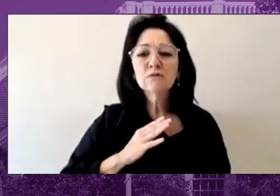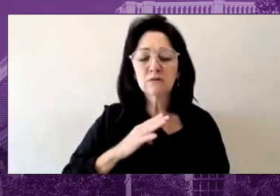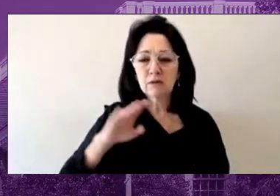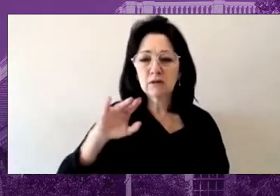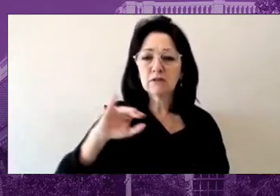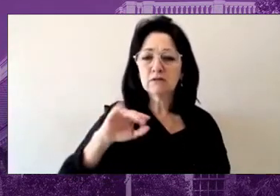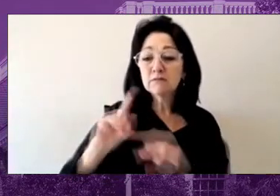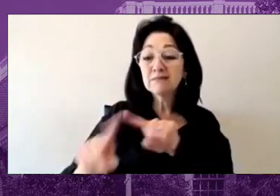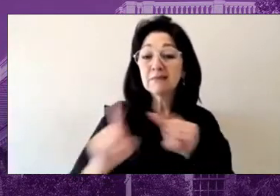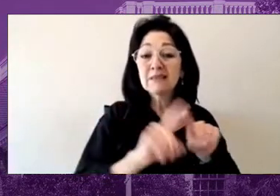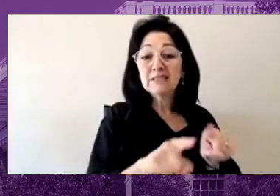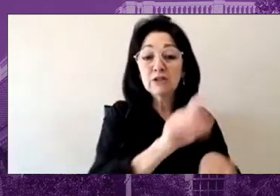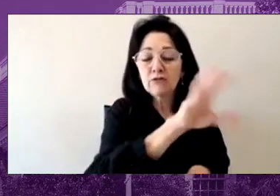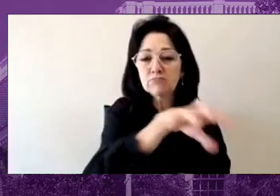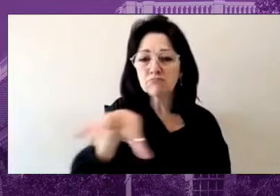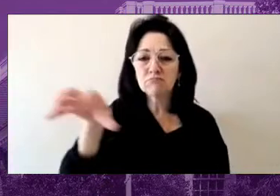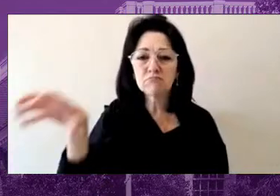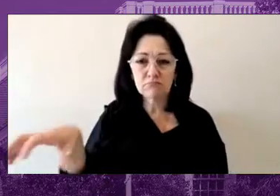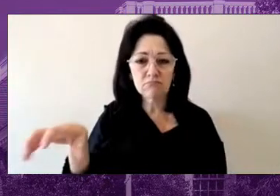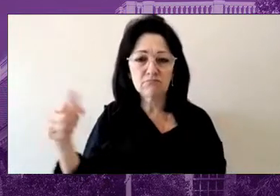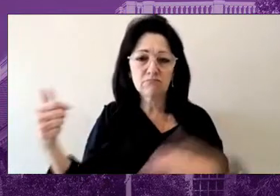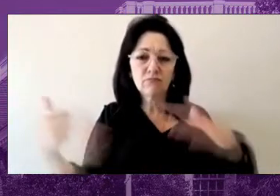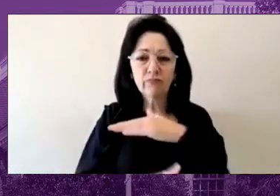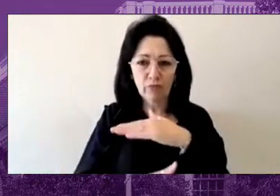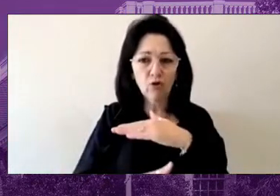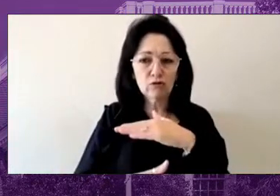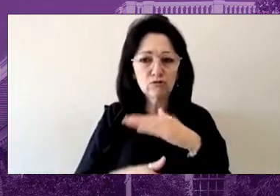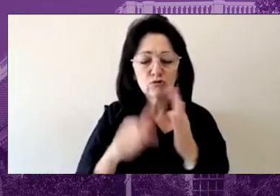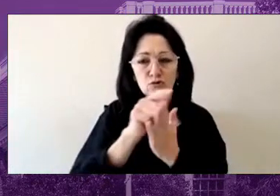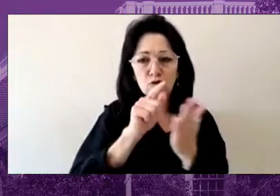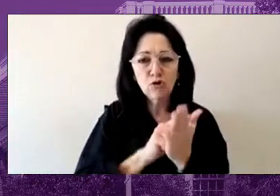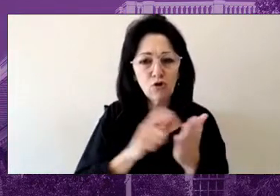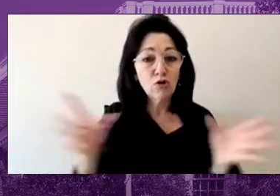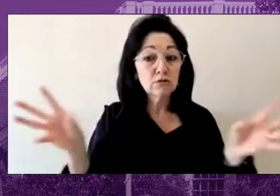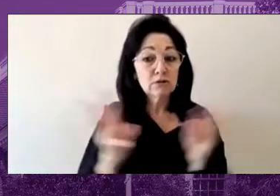the legislative branch sit and meet regularly to